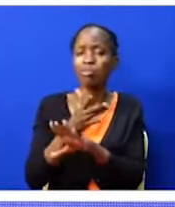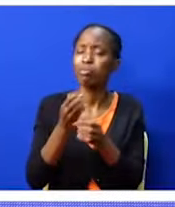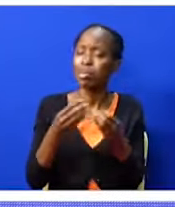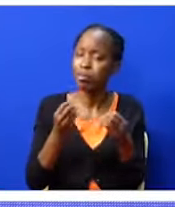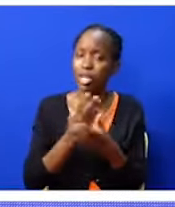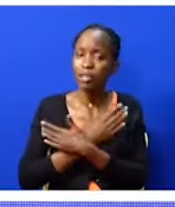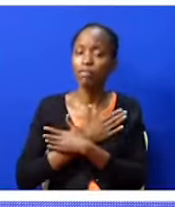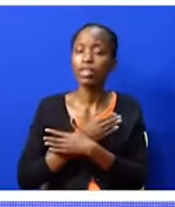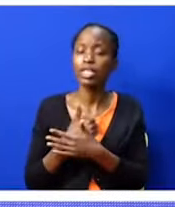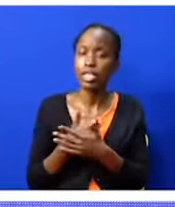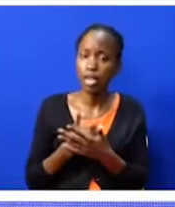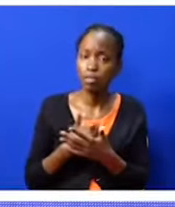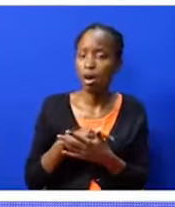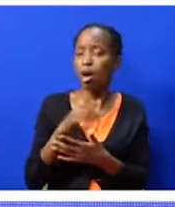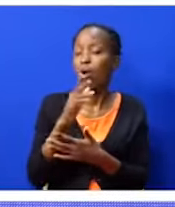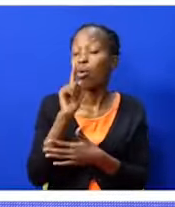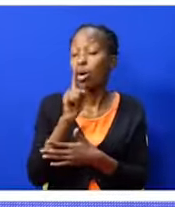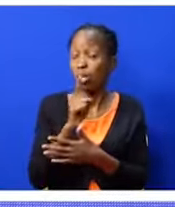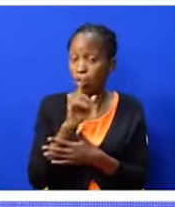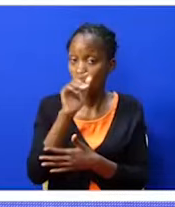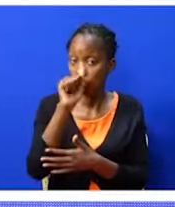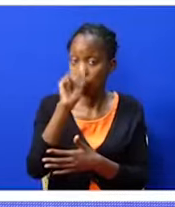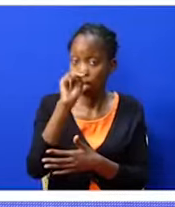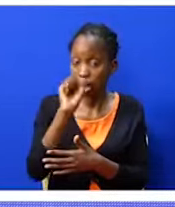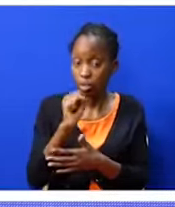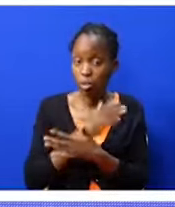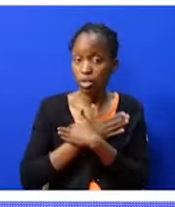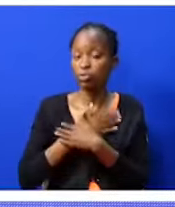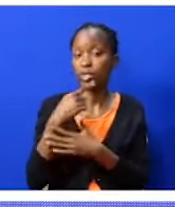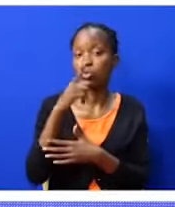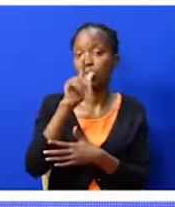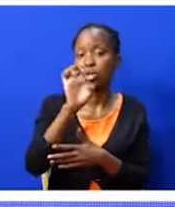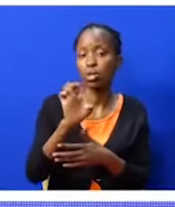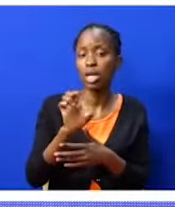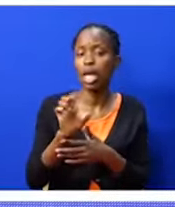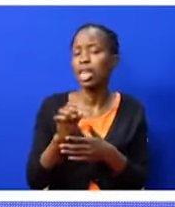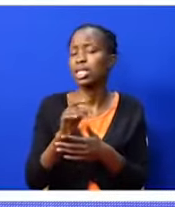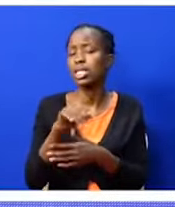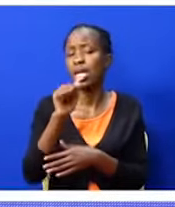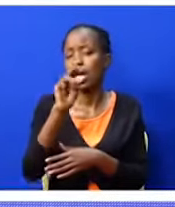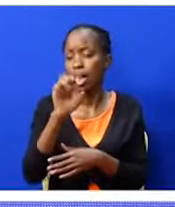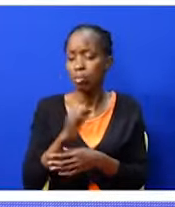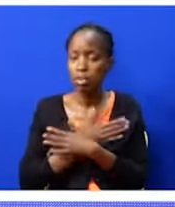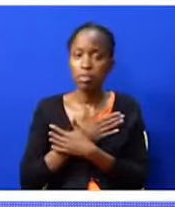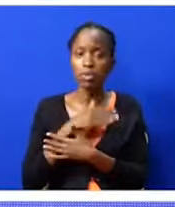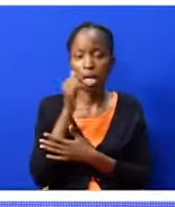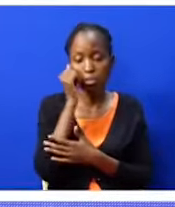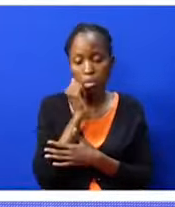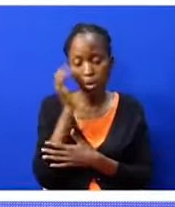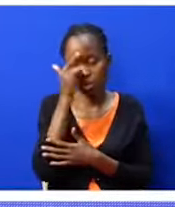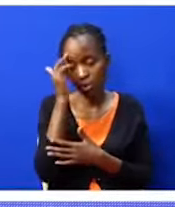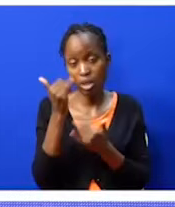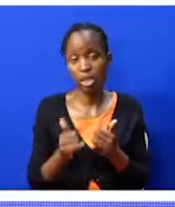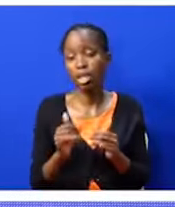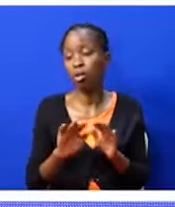of the friends was called Luke. Now, Amos's friends were very sad that Amos was going to move